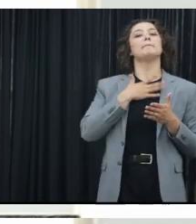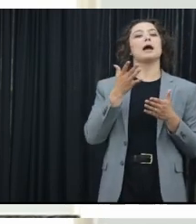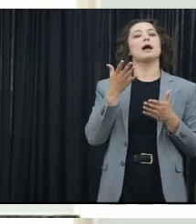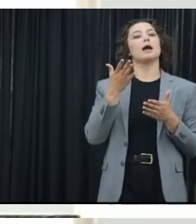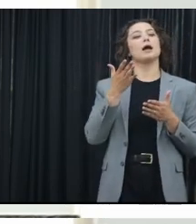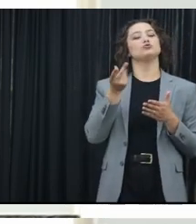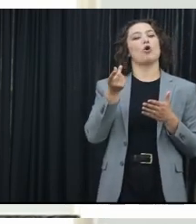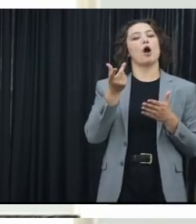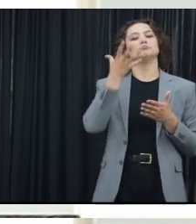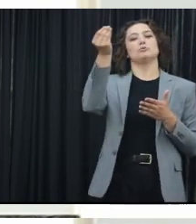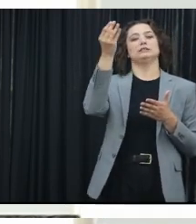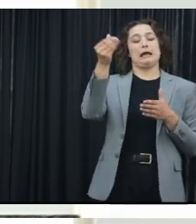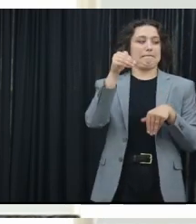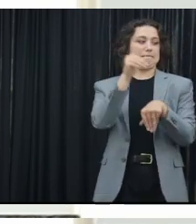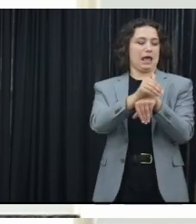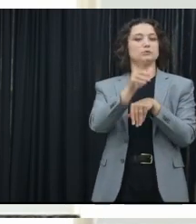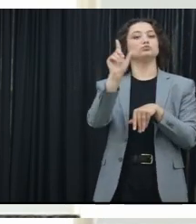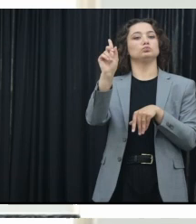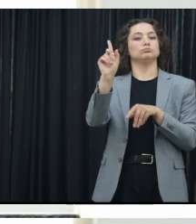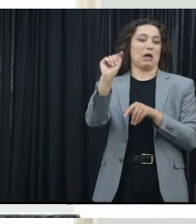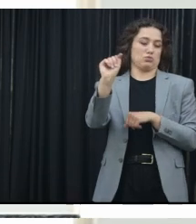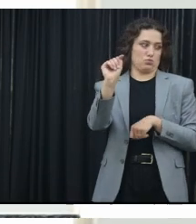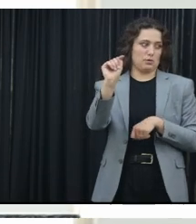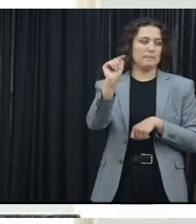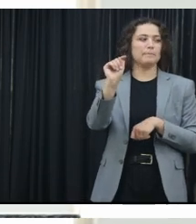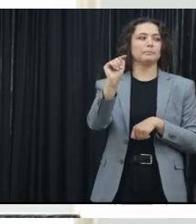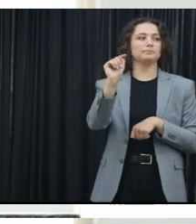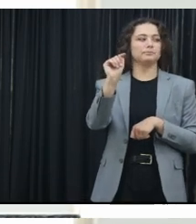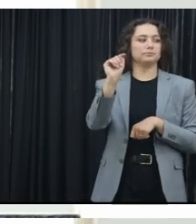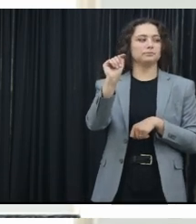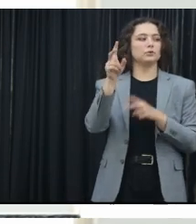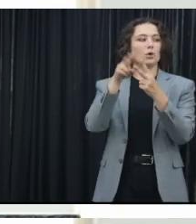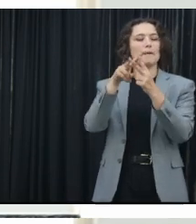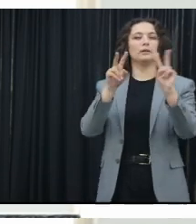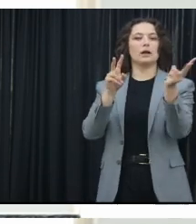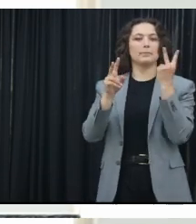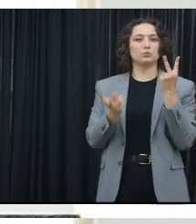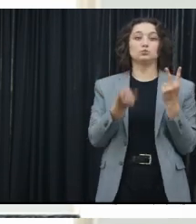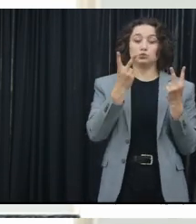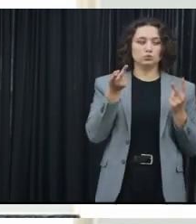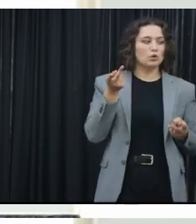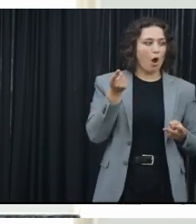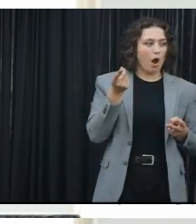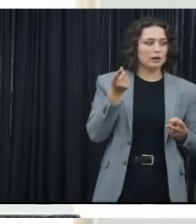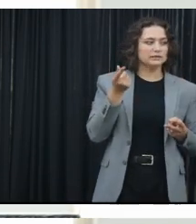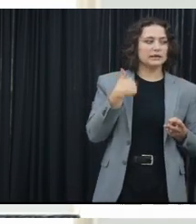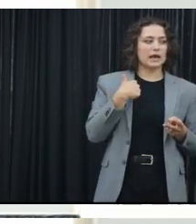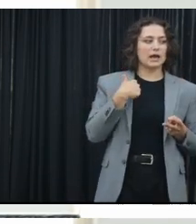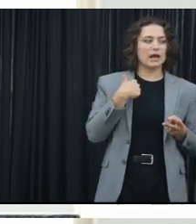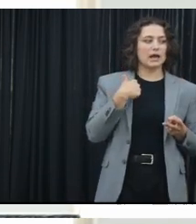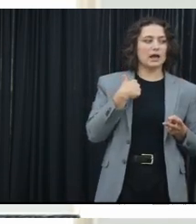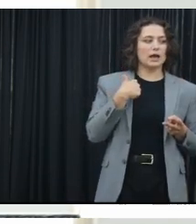night to have her go to the bathroom. And there was a couple coming in with this huge dog, a pet. And they said, no, no, don't